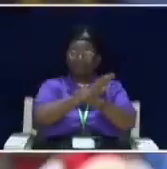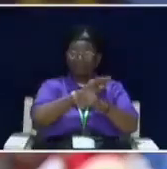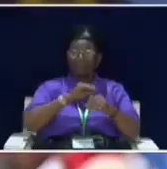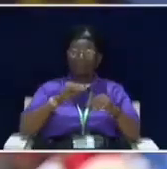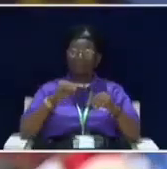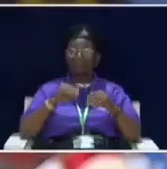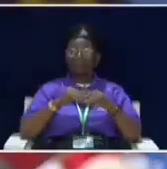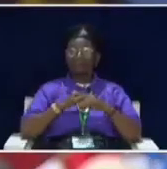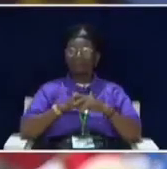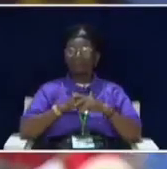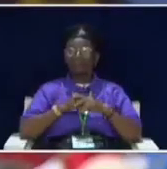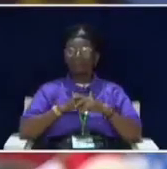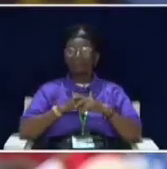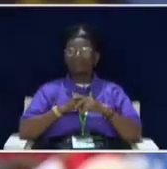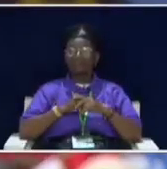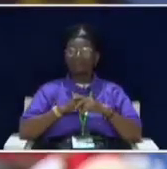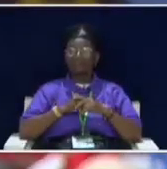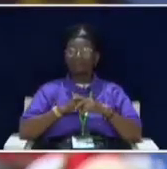Wonderful.